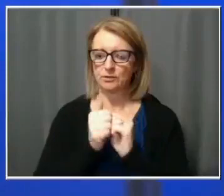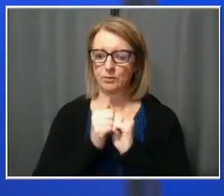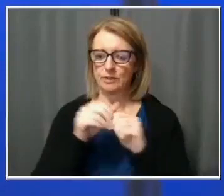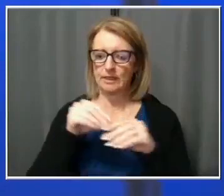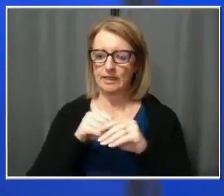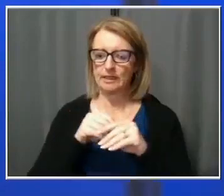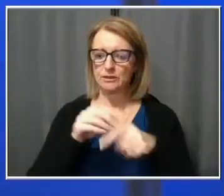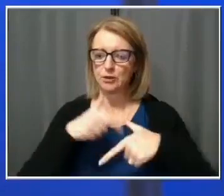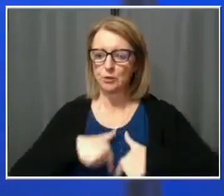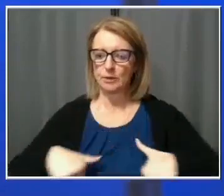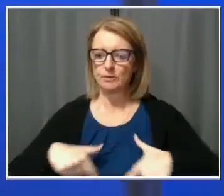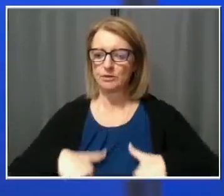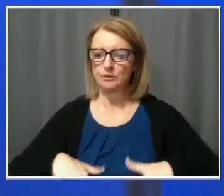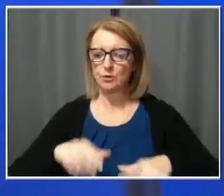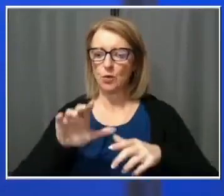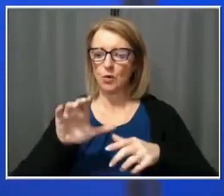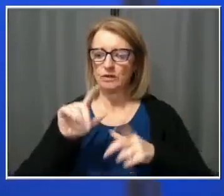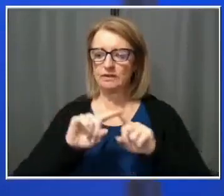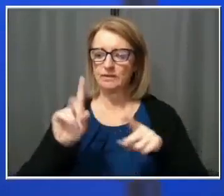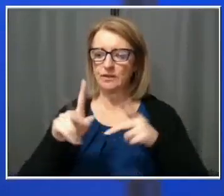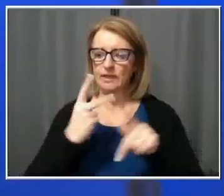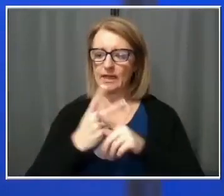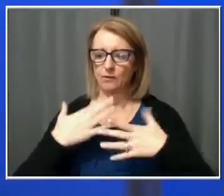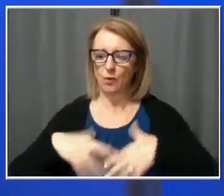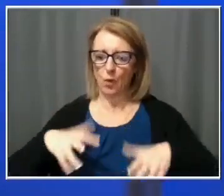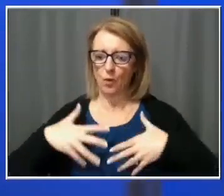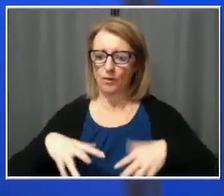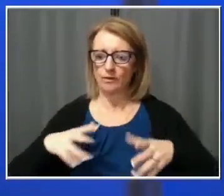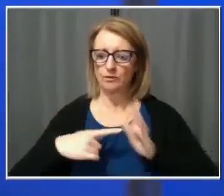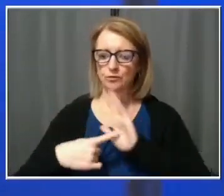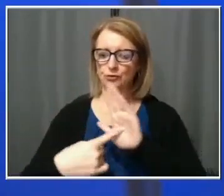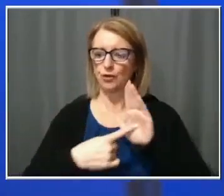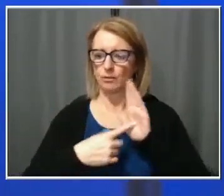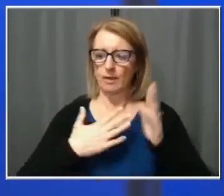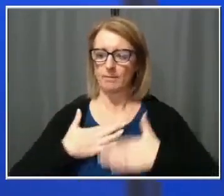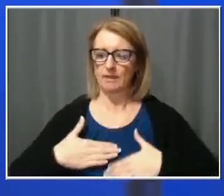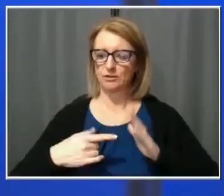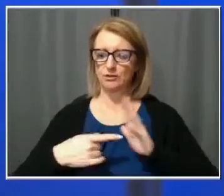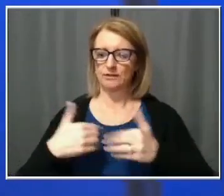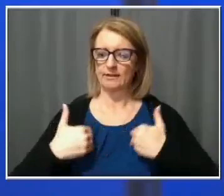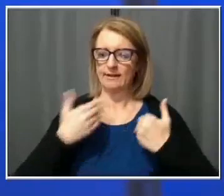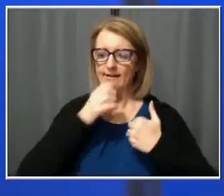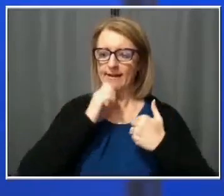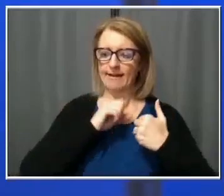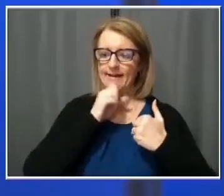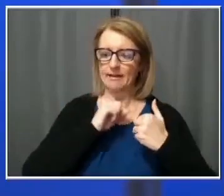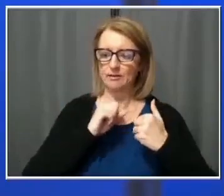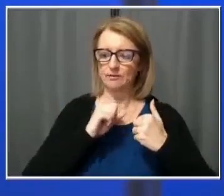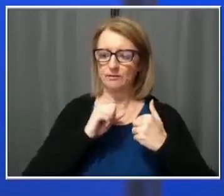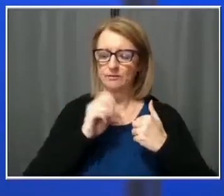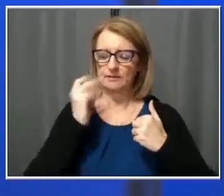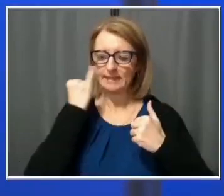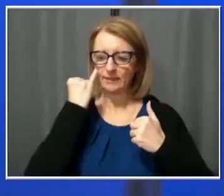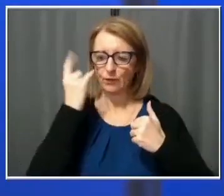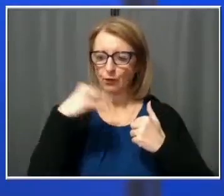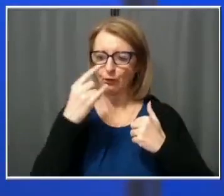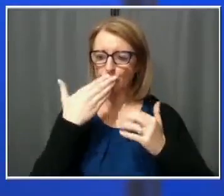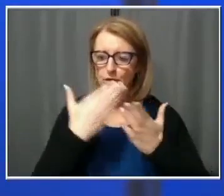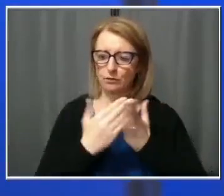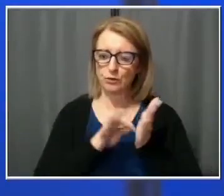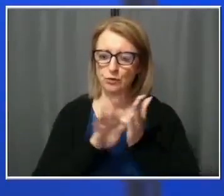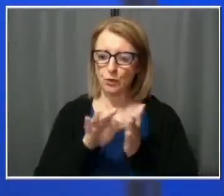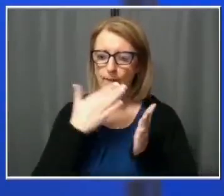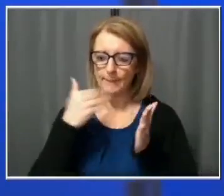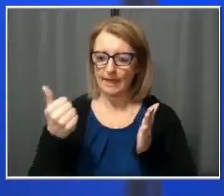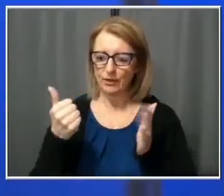a leotard. That's a lot of my body showing all the time. And from a young age, it was basically preached, if you look good, you're going to score better.